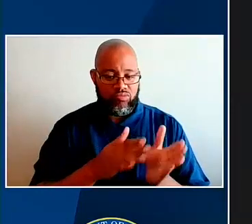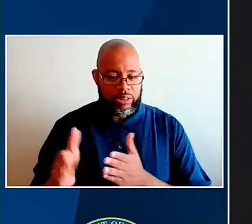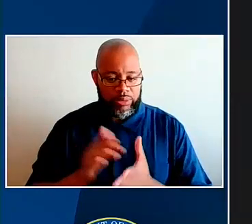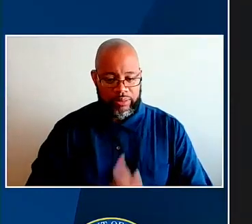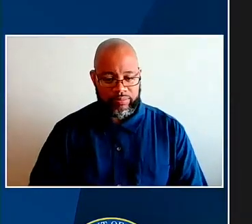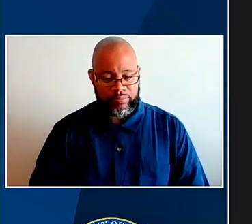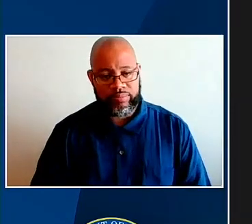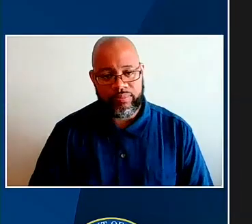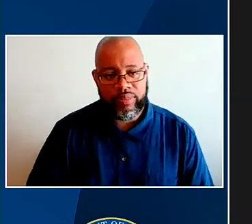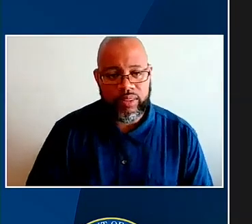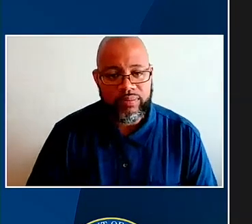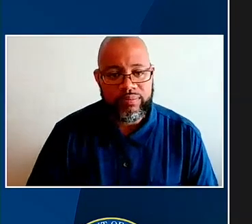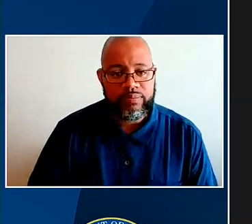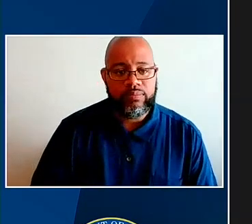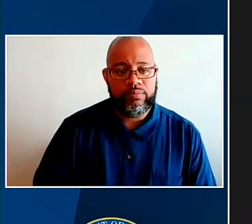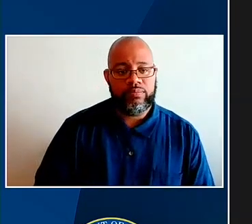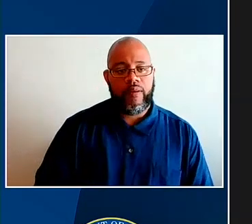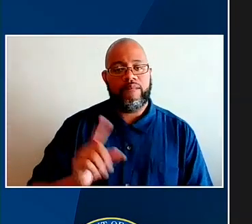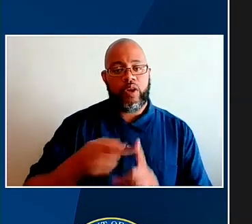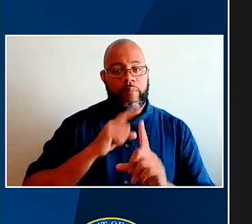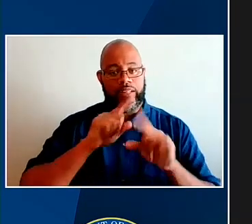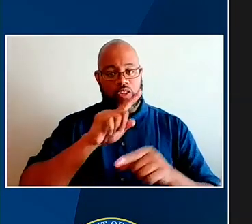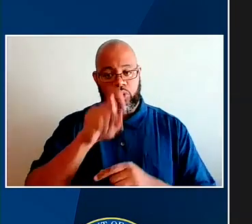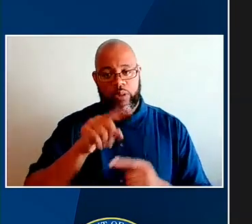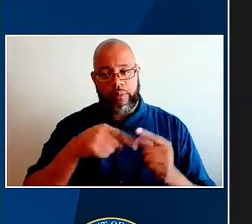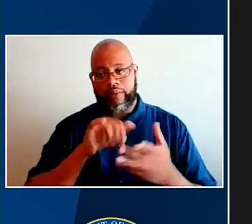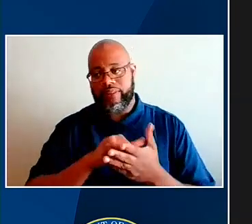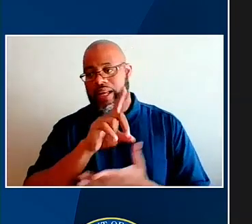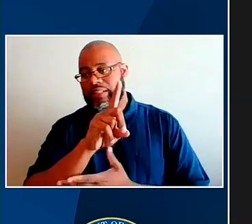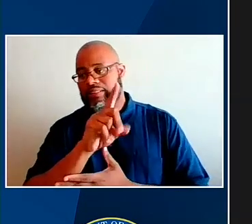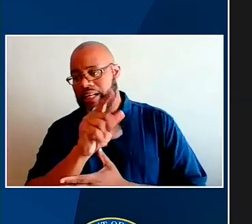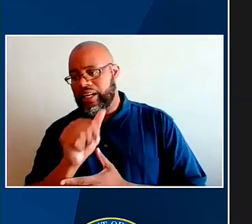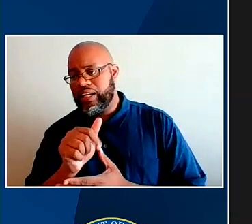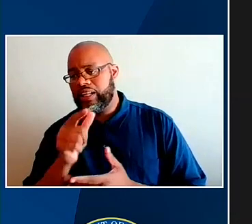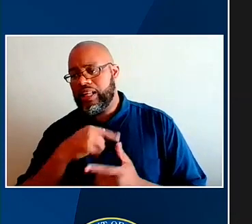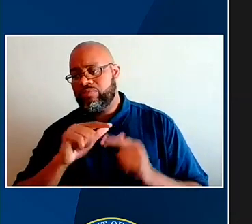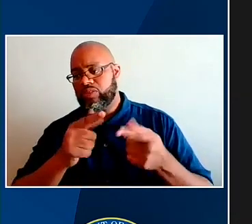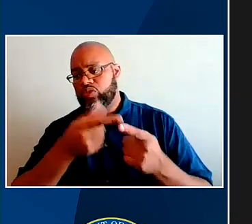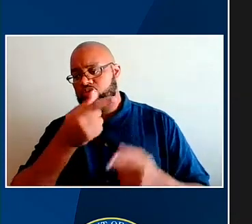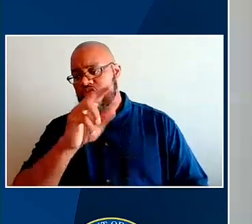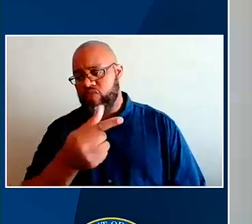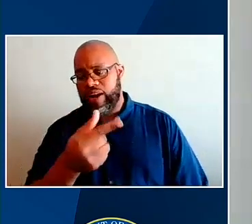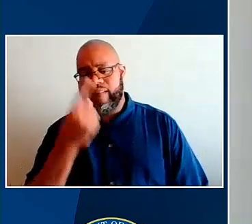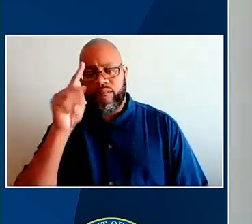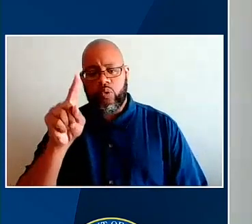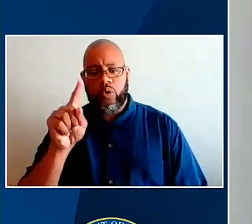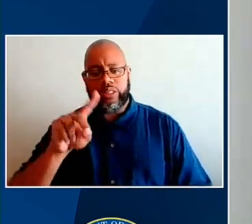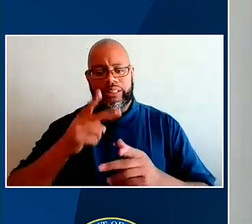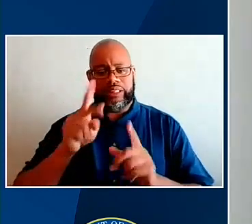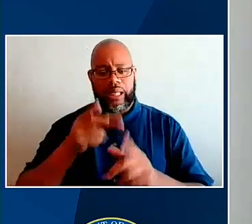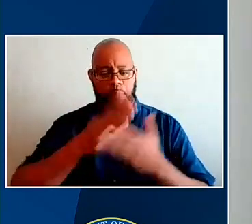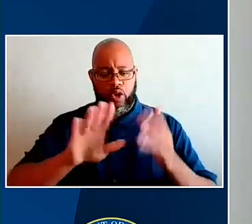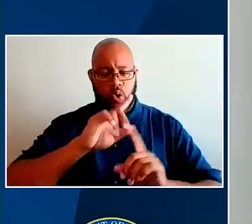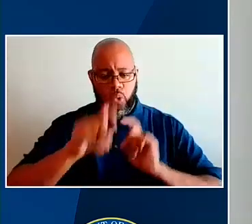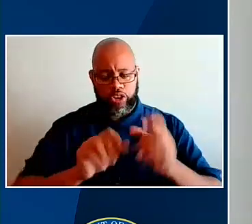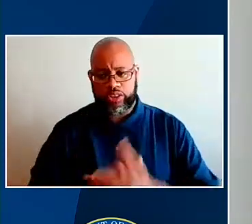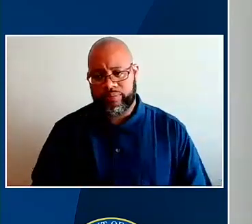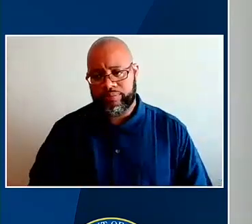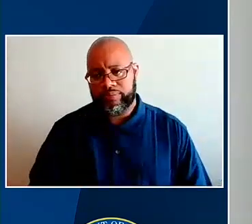So Greg, let me first answer the question about the data and then I'll turn it over to Greg for the second part of your question,